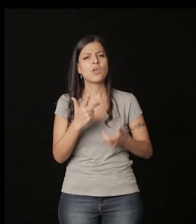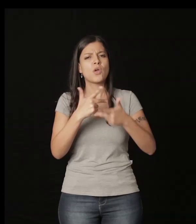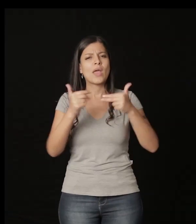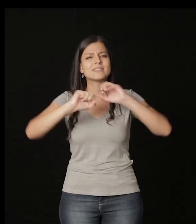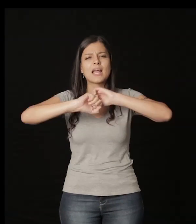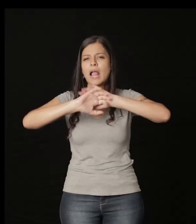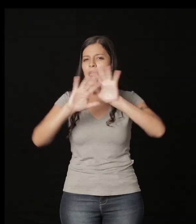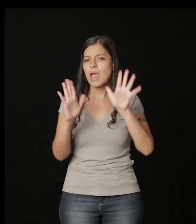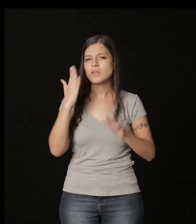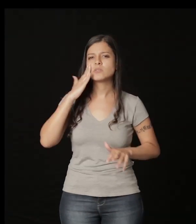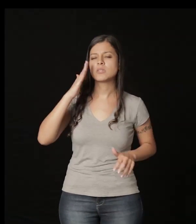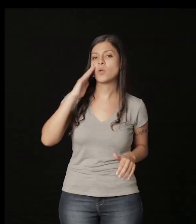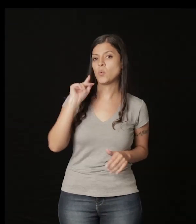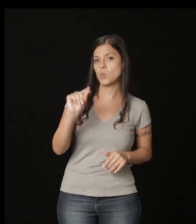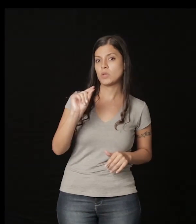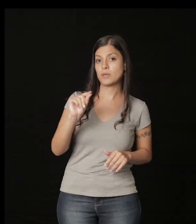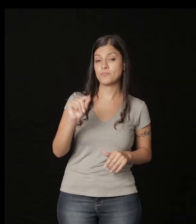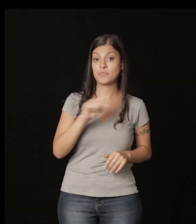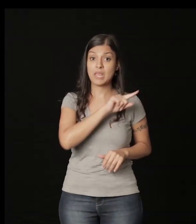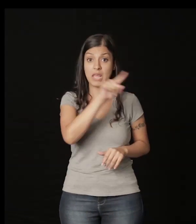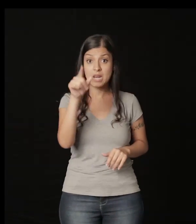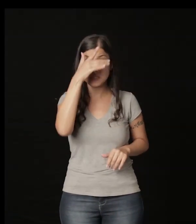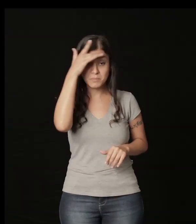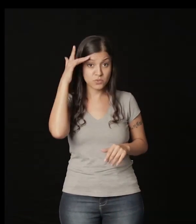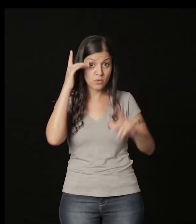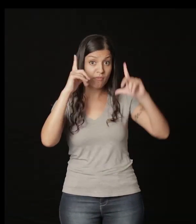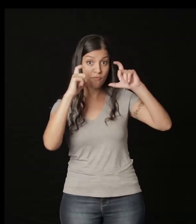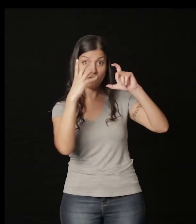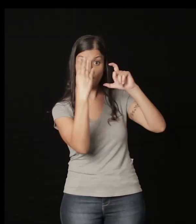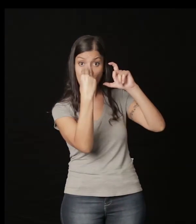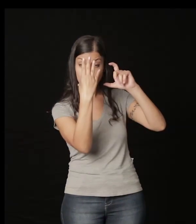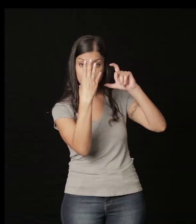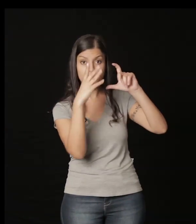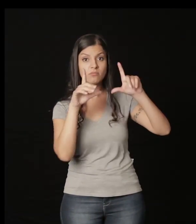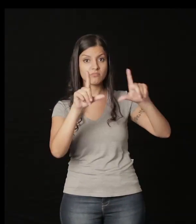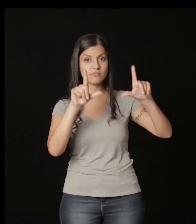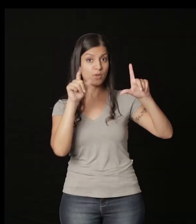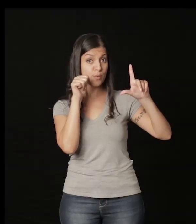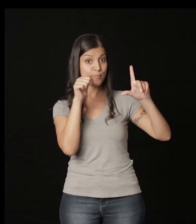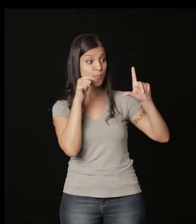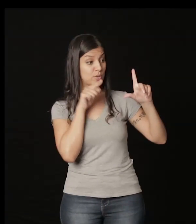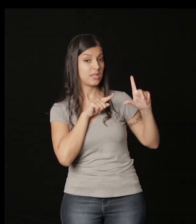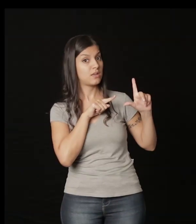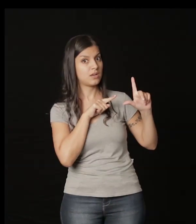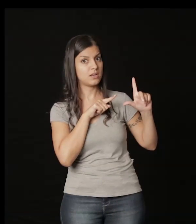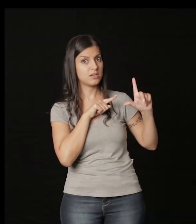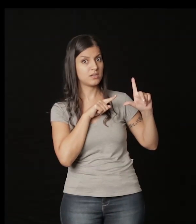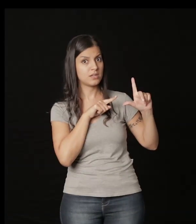what was clear to us is that these people in this photograph or this lady here